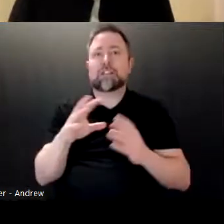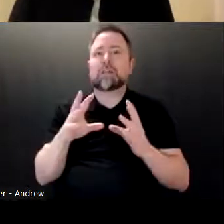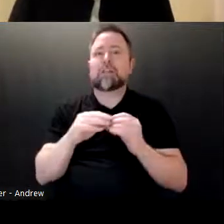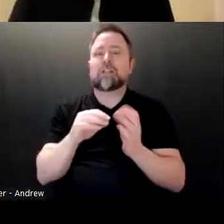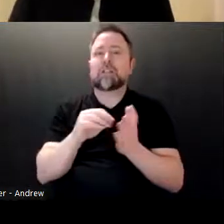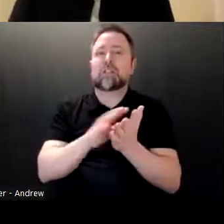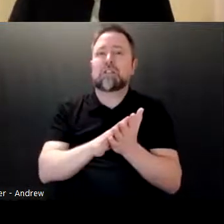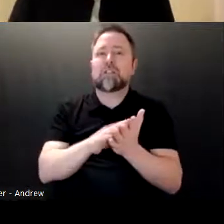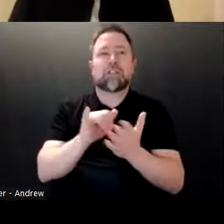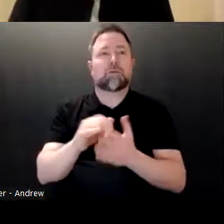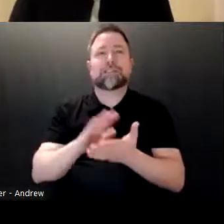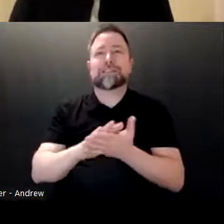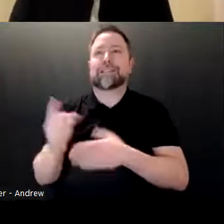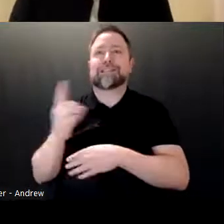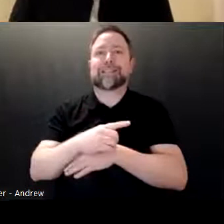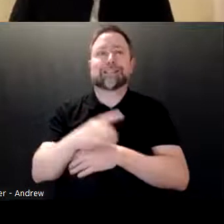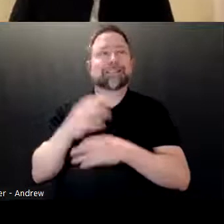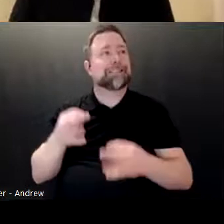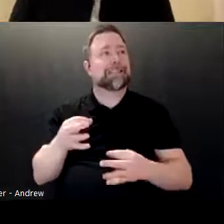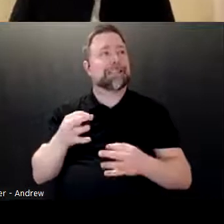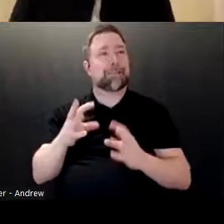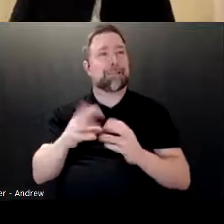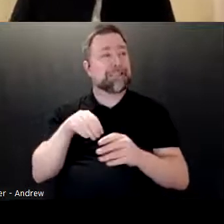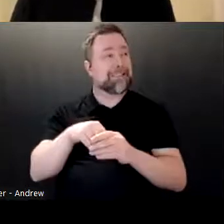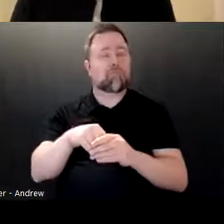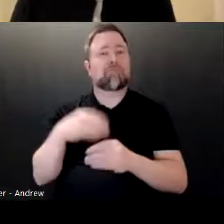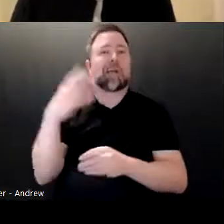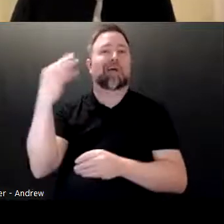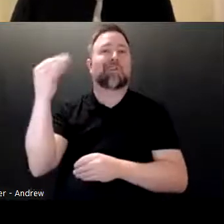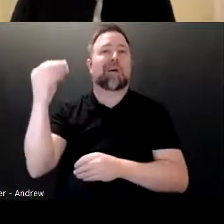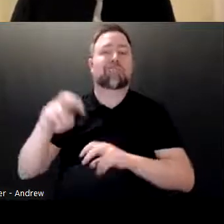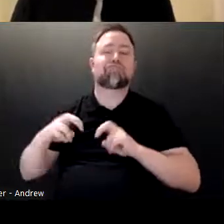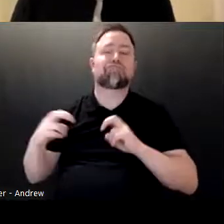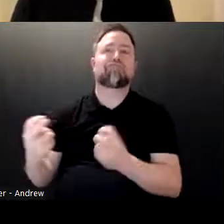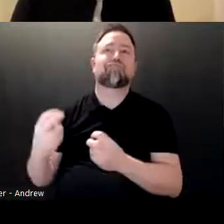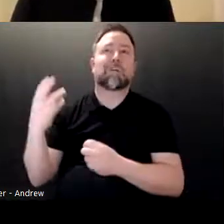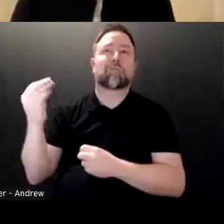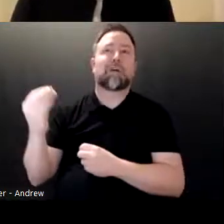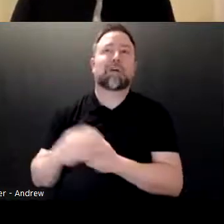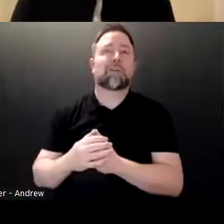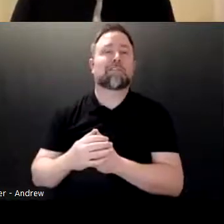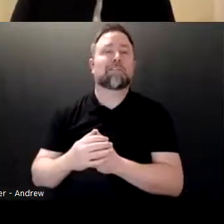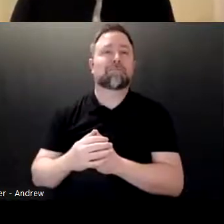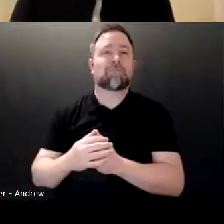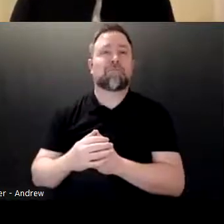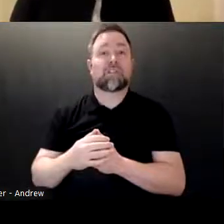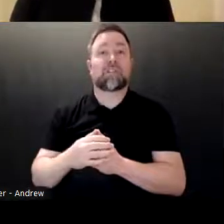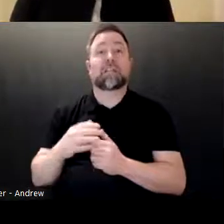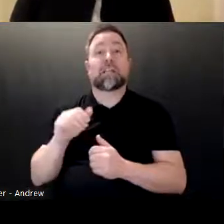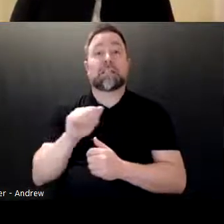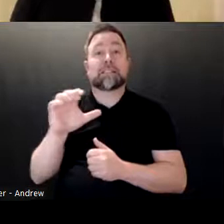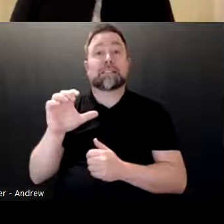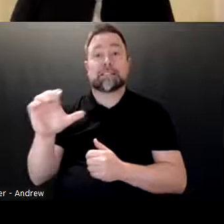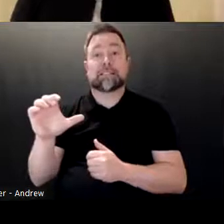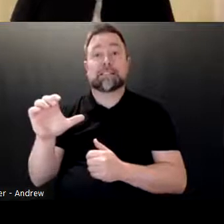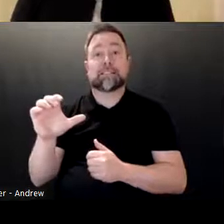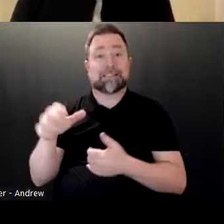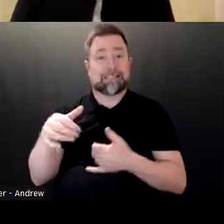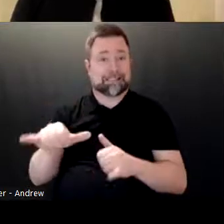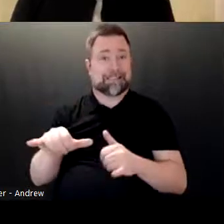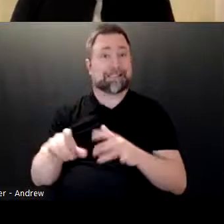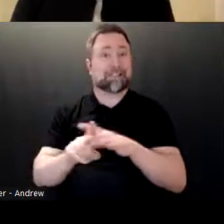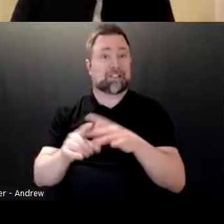for him. He was invited to the first national conference of the American Craft Council, and in an honorary